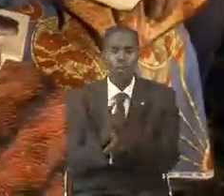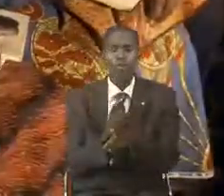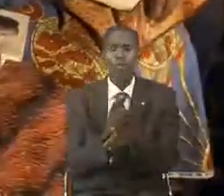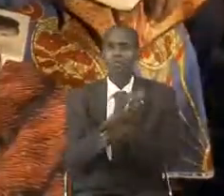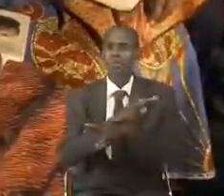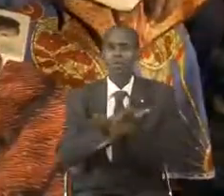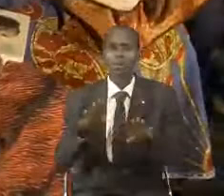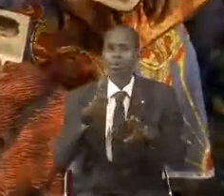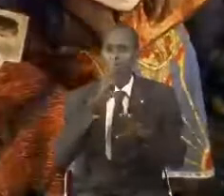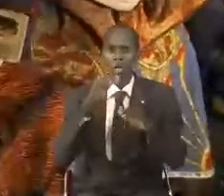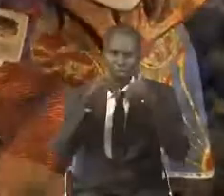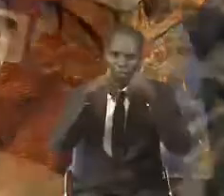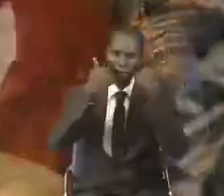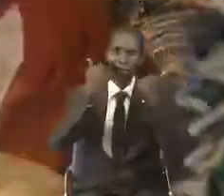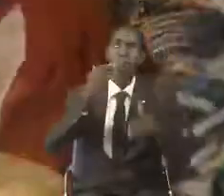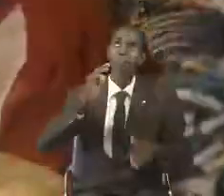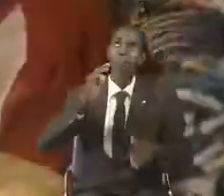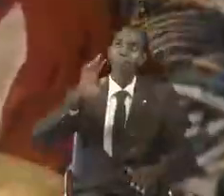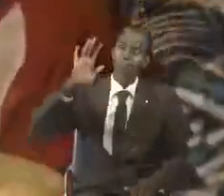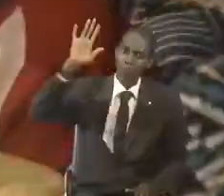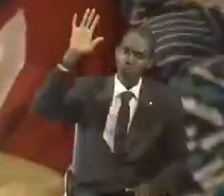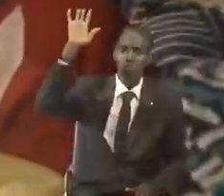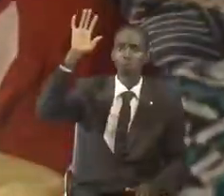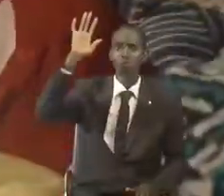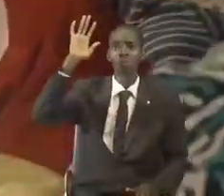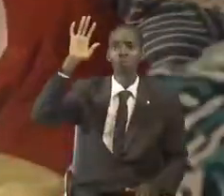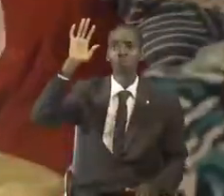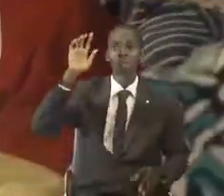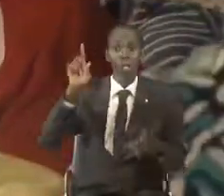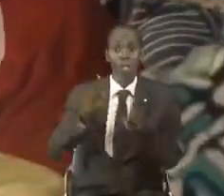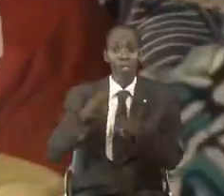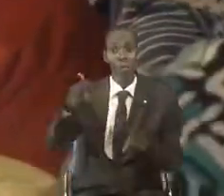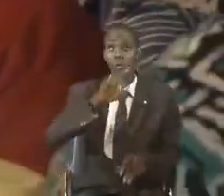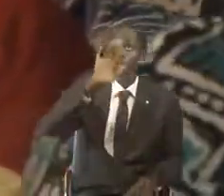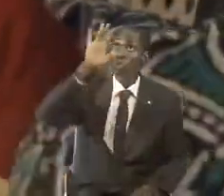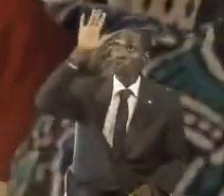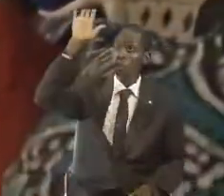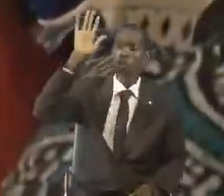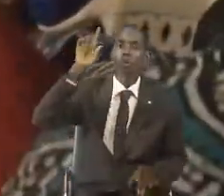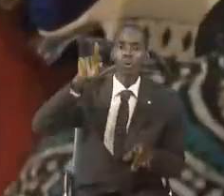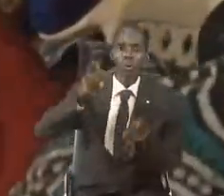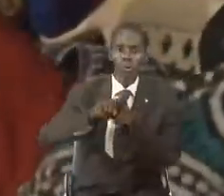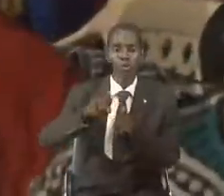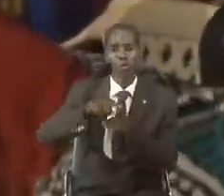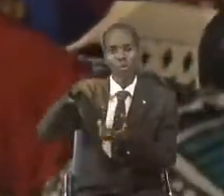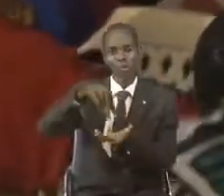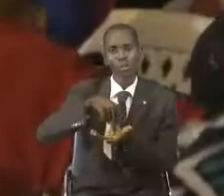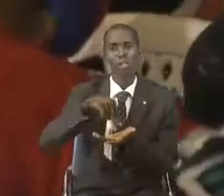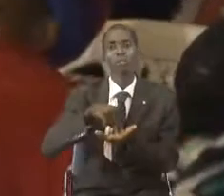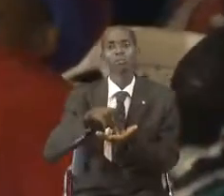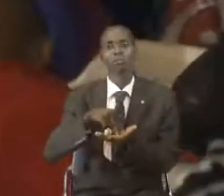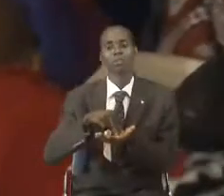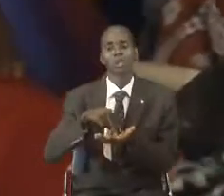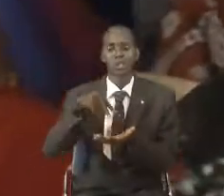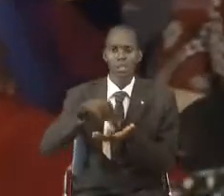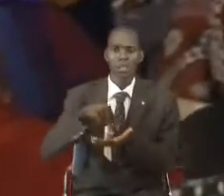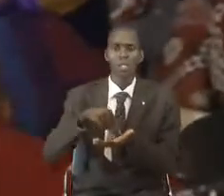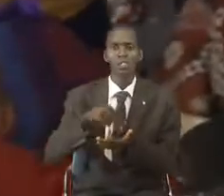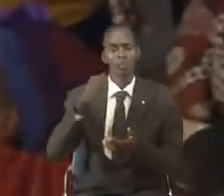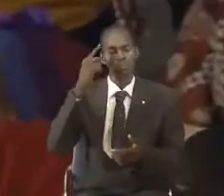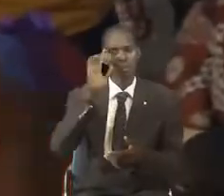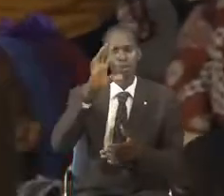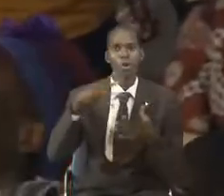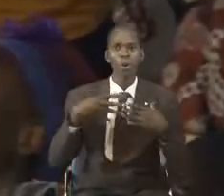you today. Raise up your hand. If you're raising up your hand, please stand up. Please stand up. Stand up for your